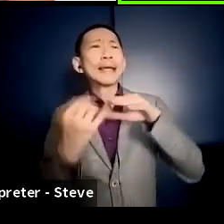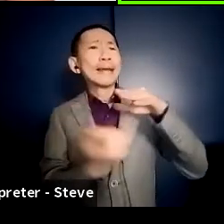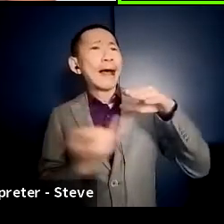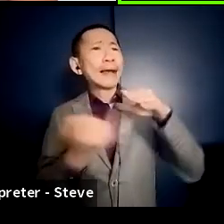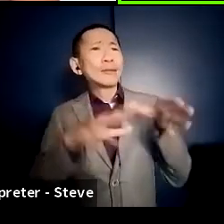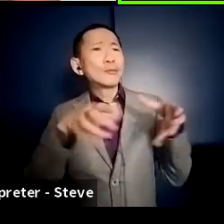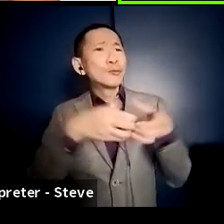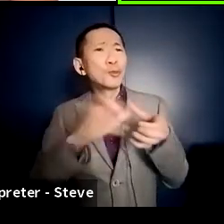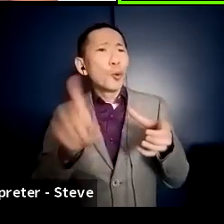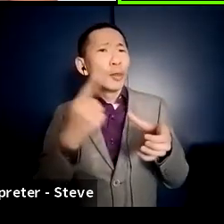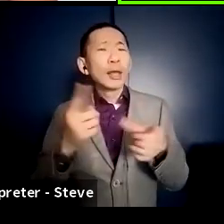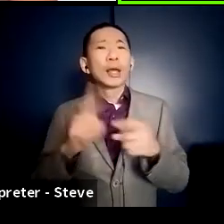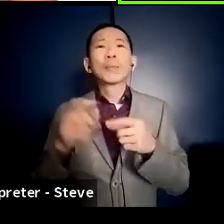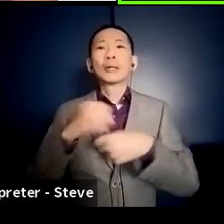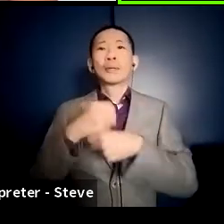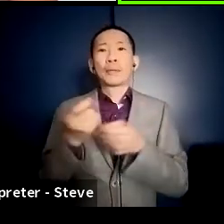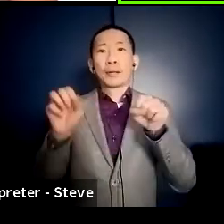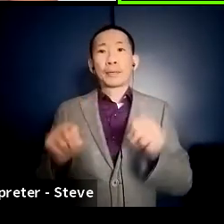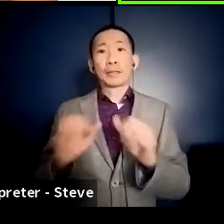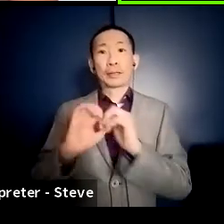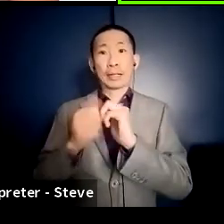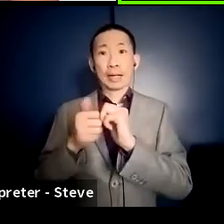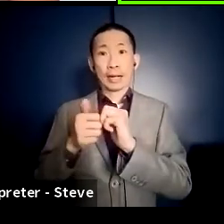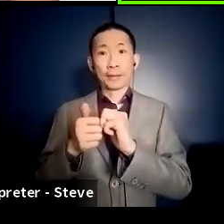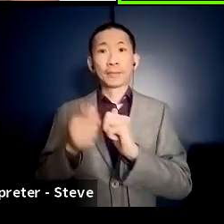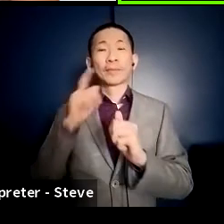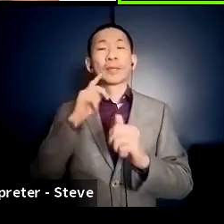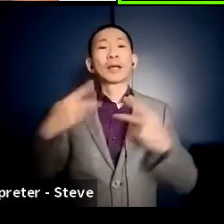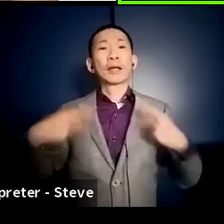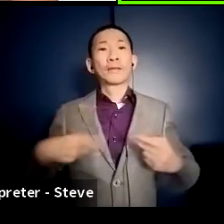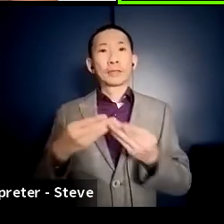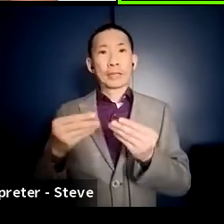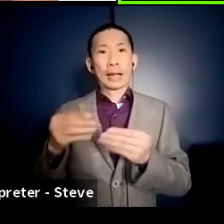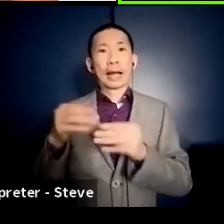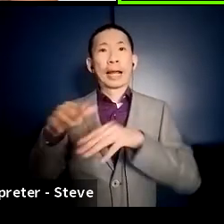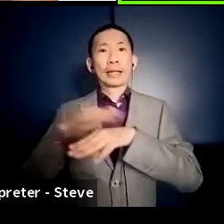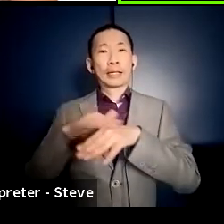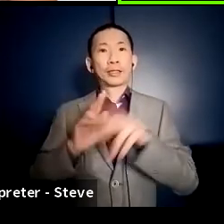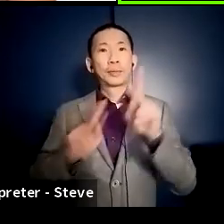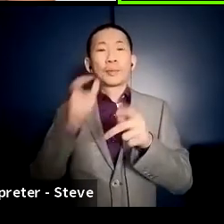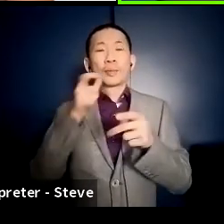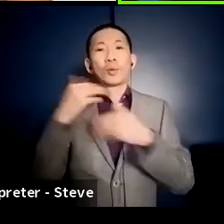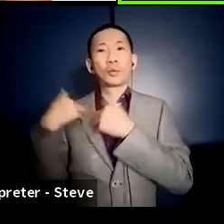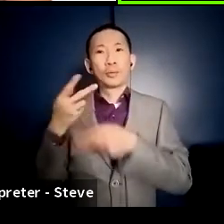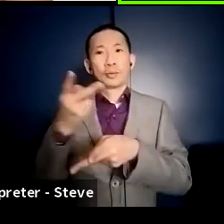void, but it's made possible because of the physical land and the indigenous people who steward it.